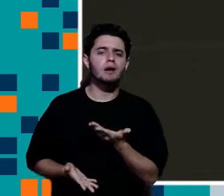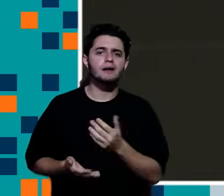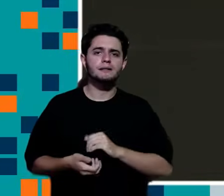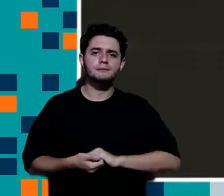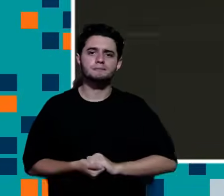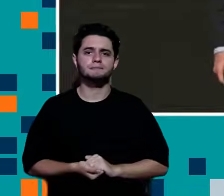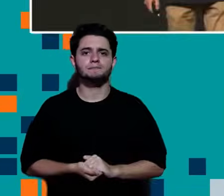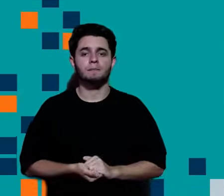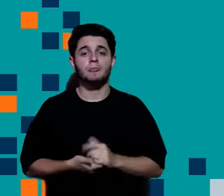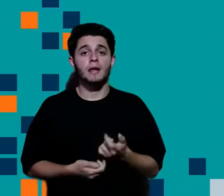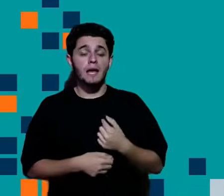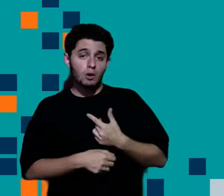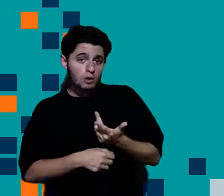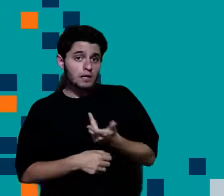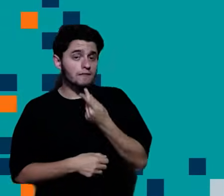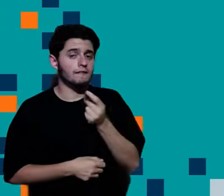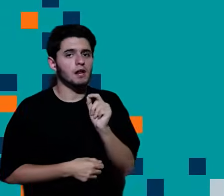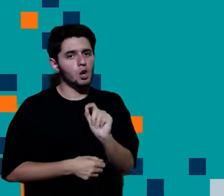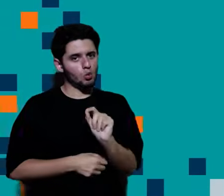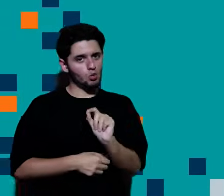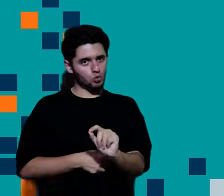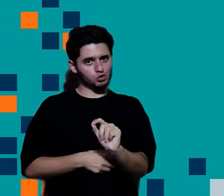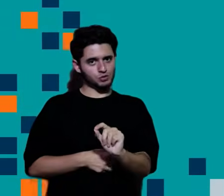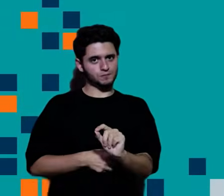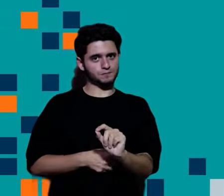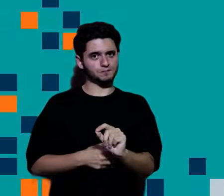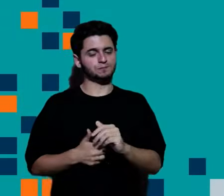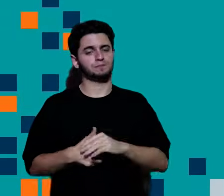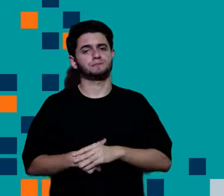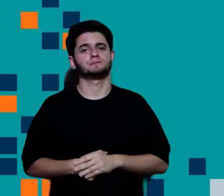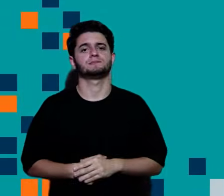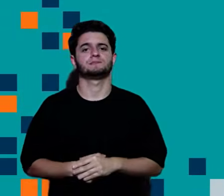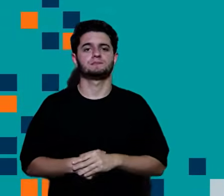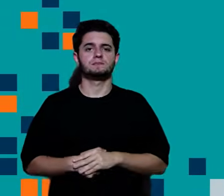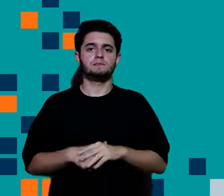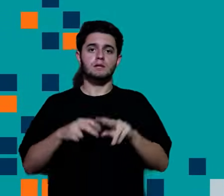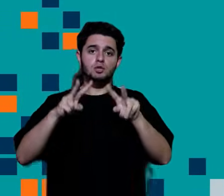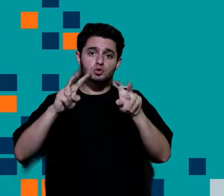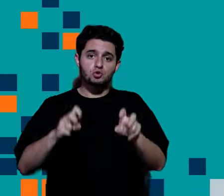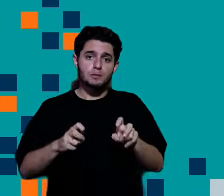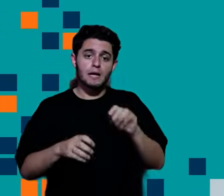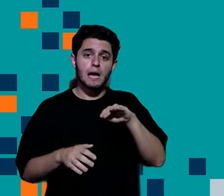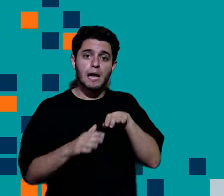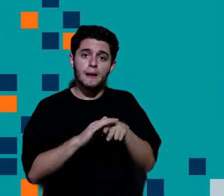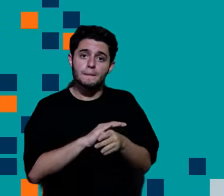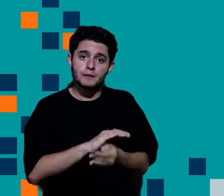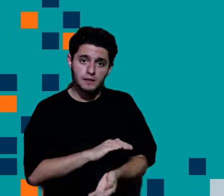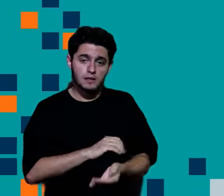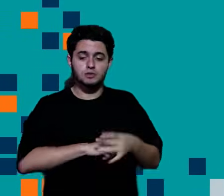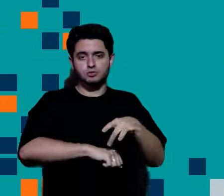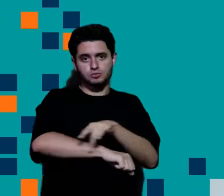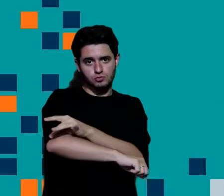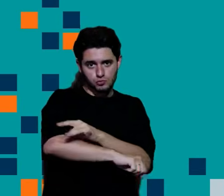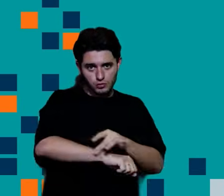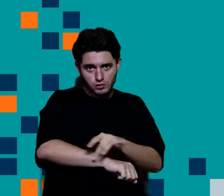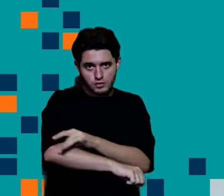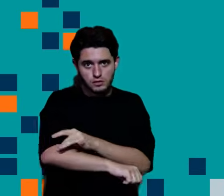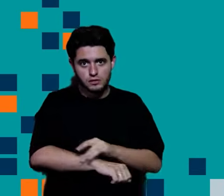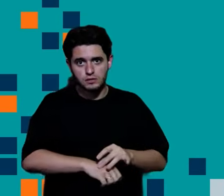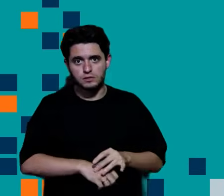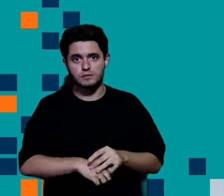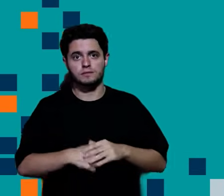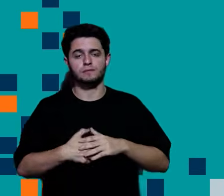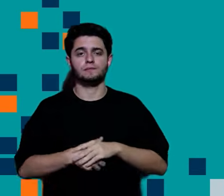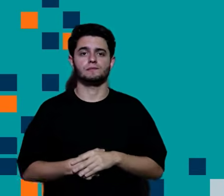What I would like to do is talk to you about the ability of architecture to actively